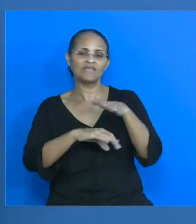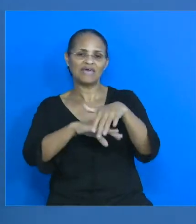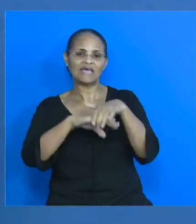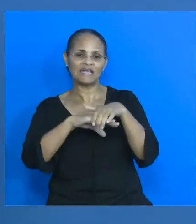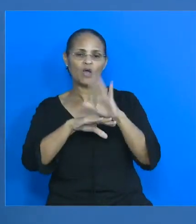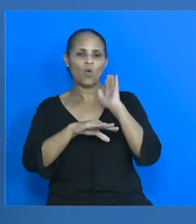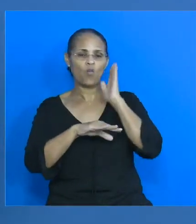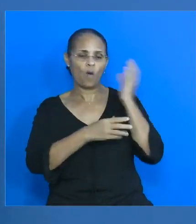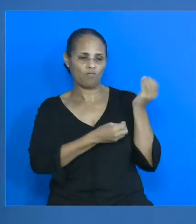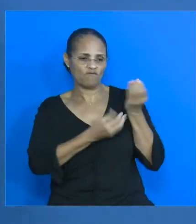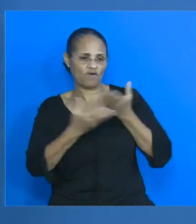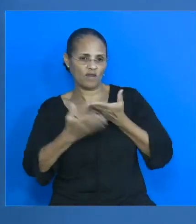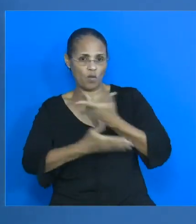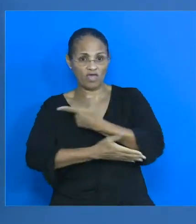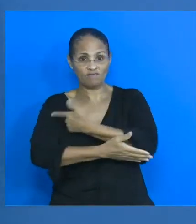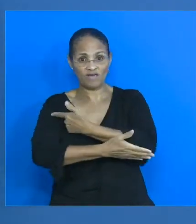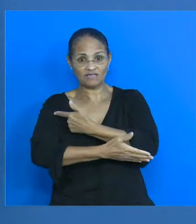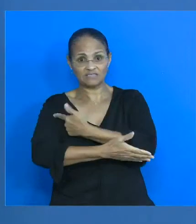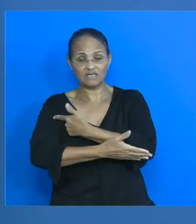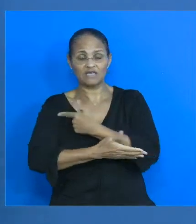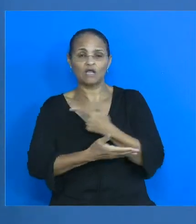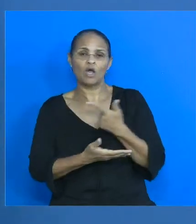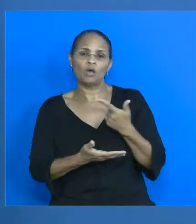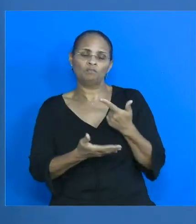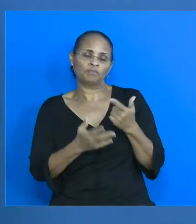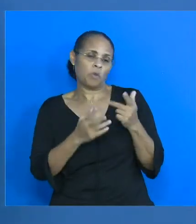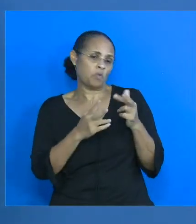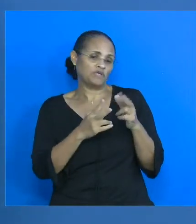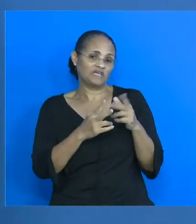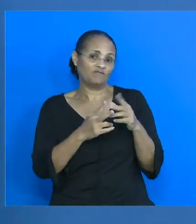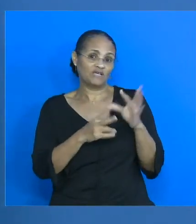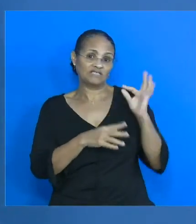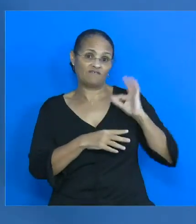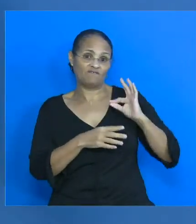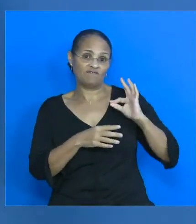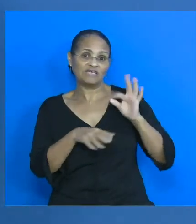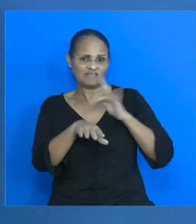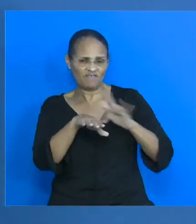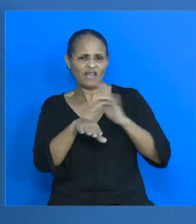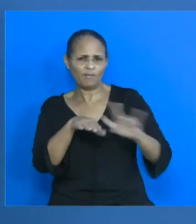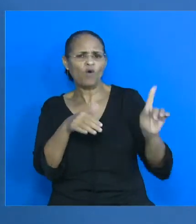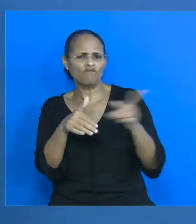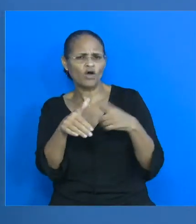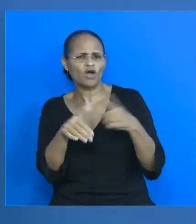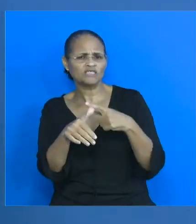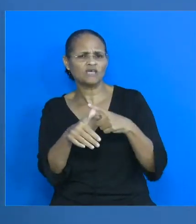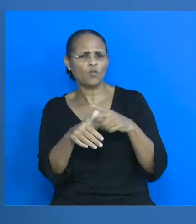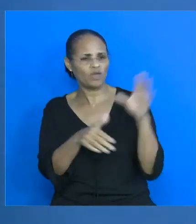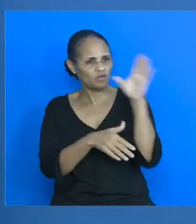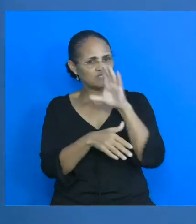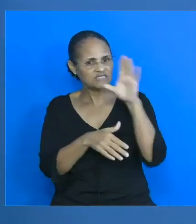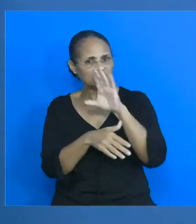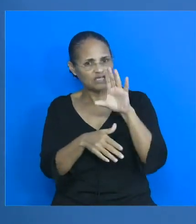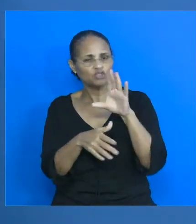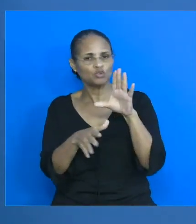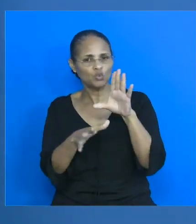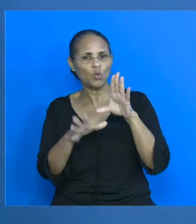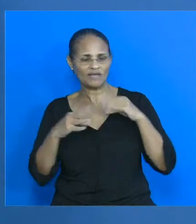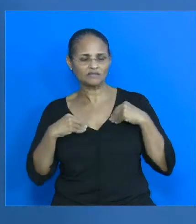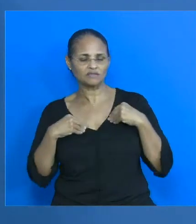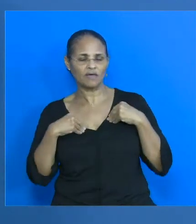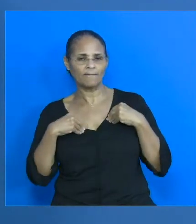will be providing us with a vaccine. Whichever one is available first, that's what we will seek to obtain. It does seem